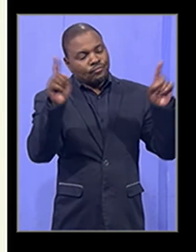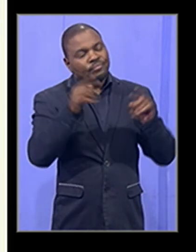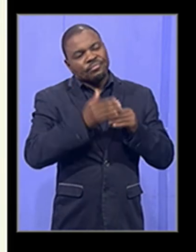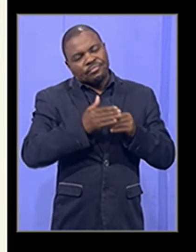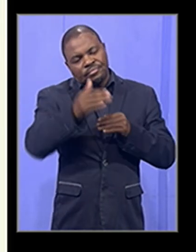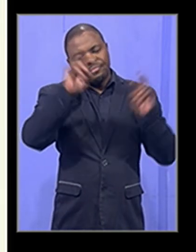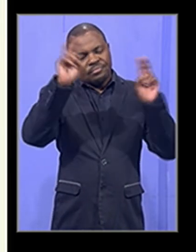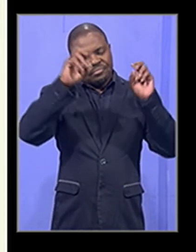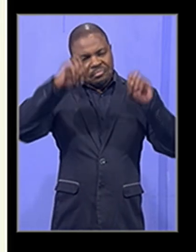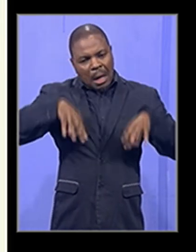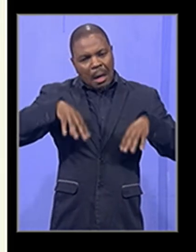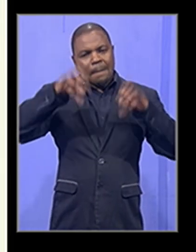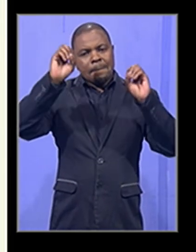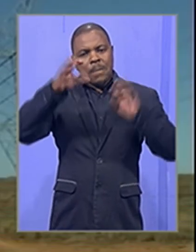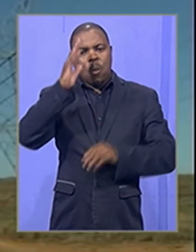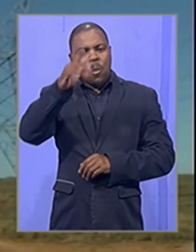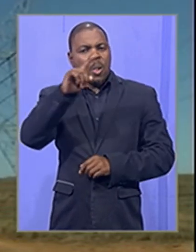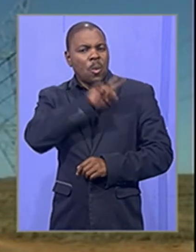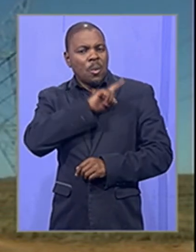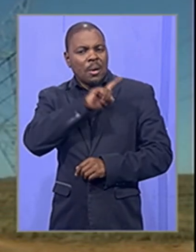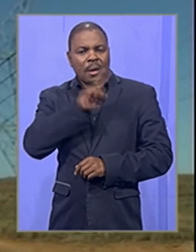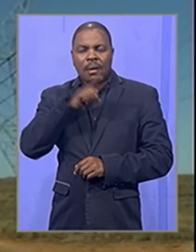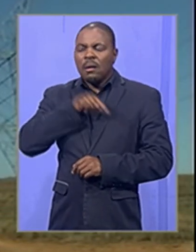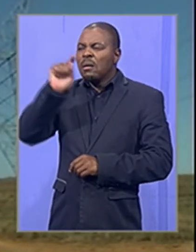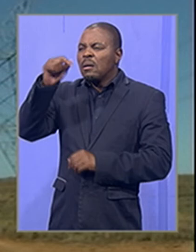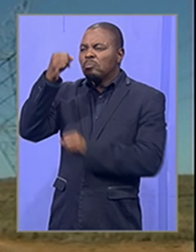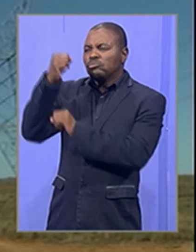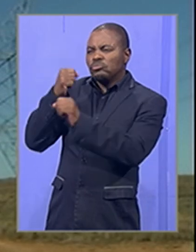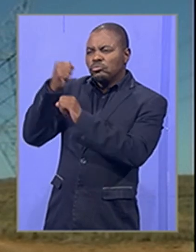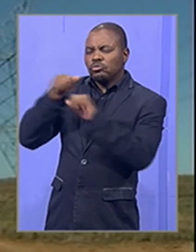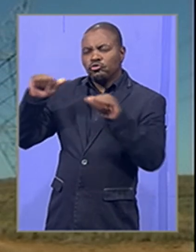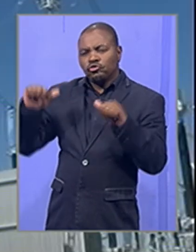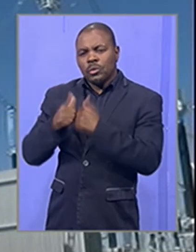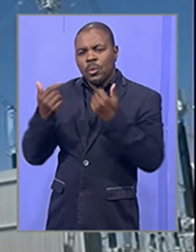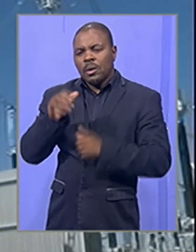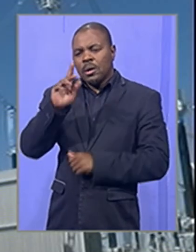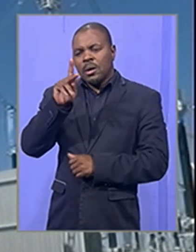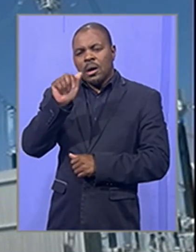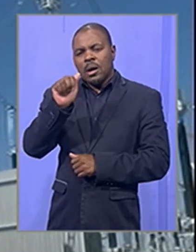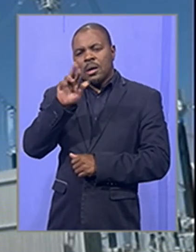kgoreletsego mo tlamelong ya motlakase ka ntlha dikgwetlo kwa diteišeneng tsa motlakase tsa Kariba le Gangwe.